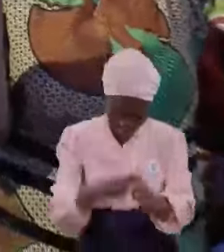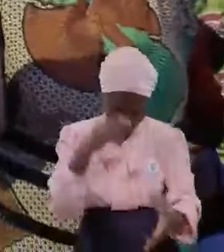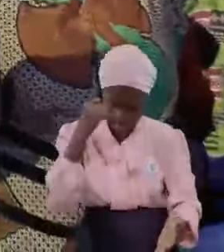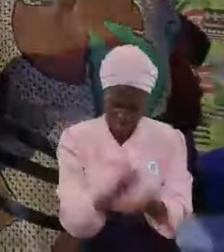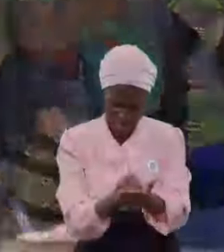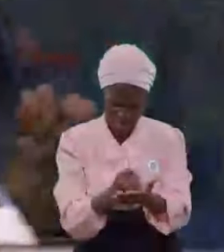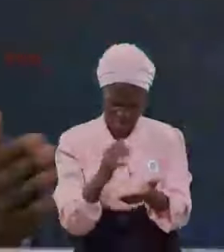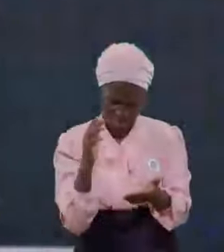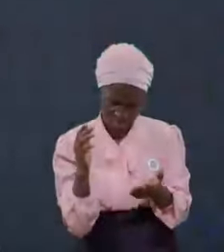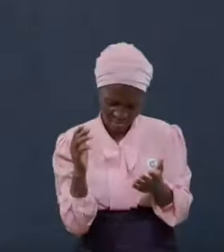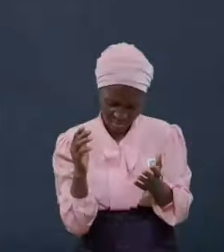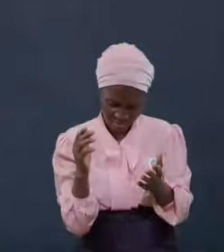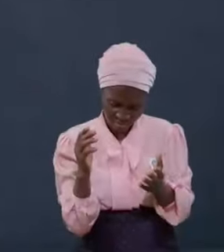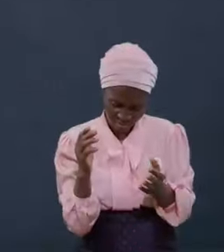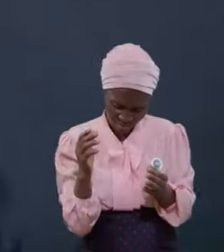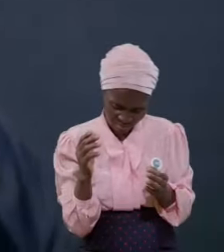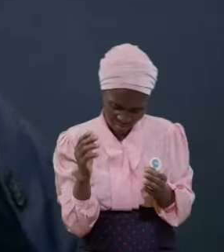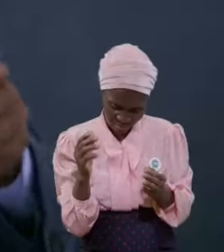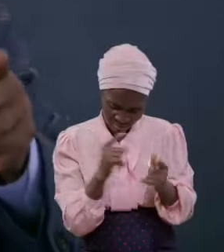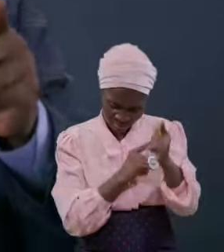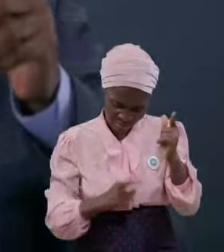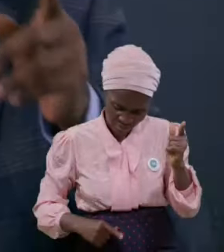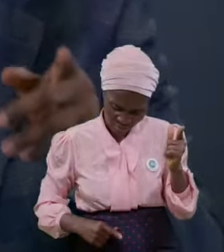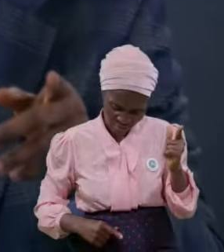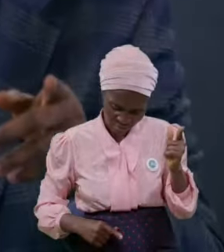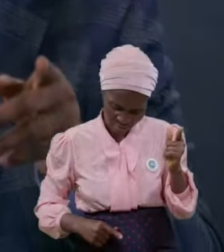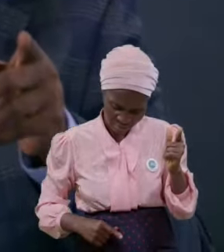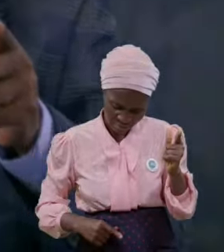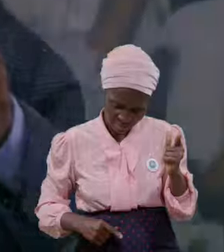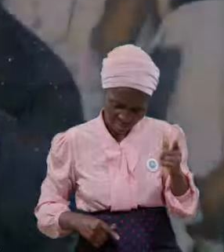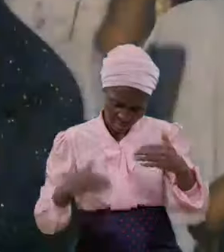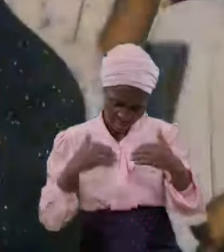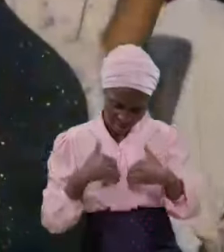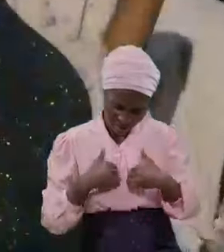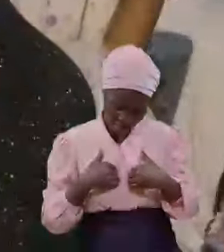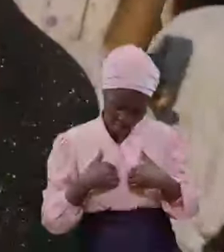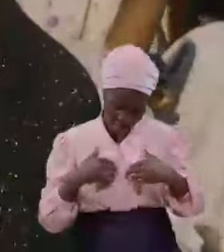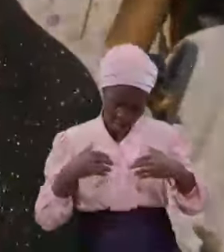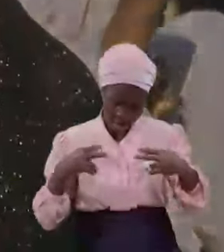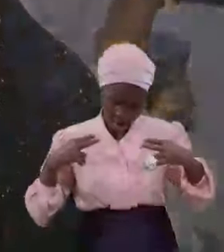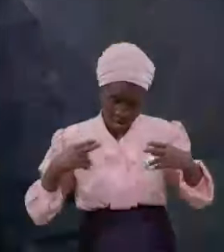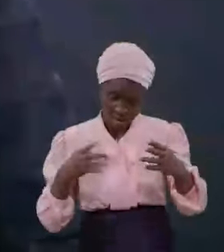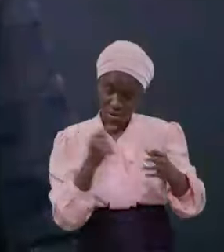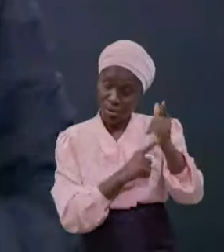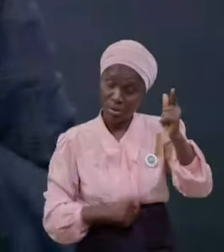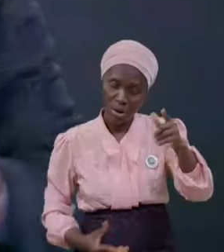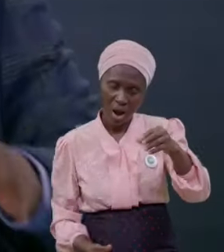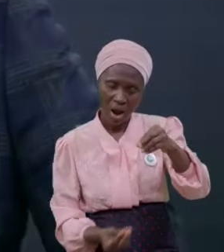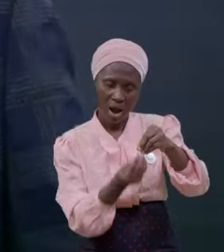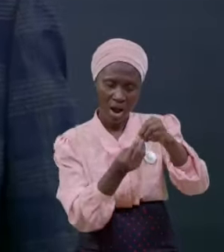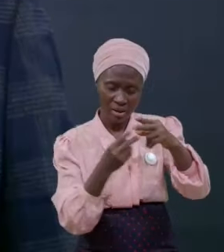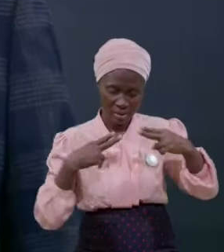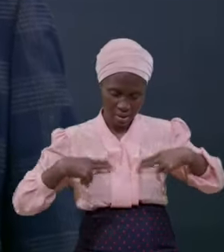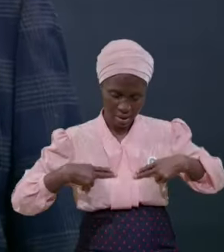The Lord add healthy years to your life. The Lord make you